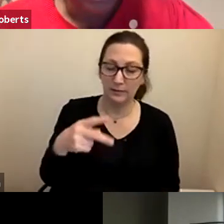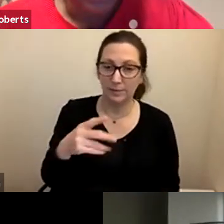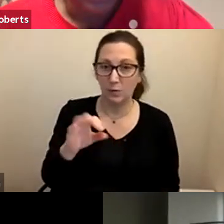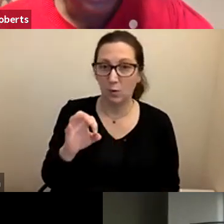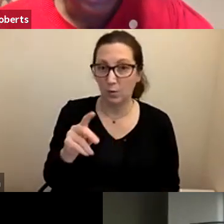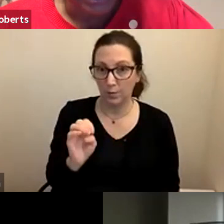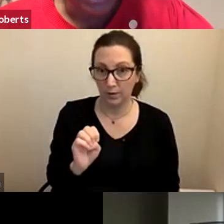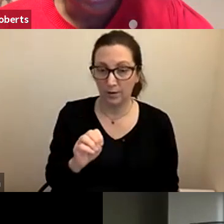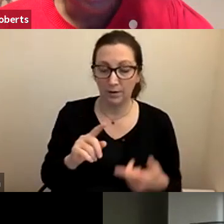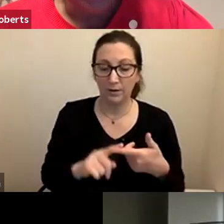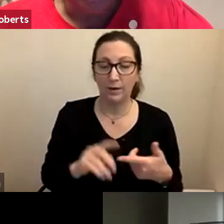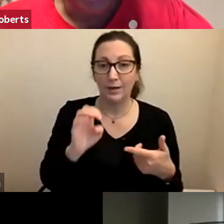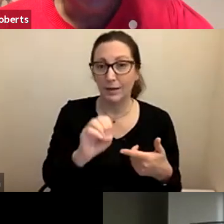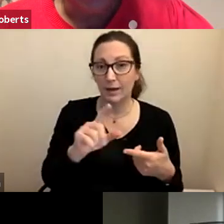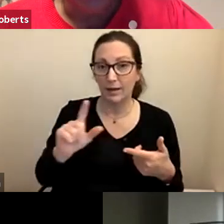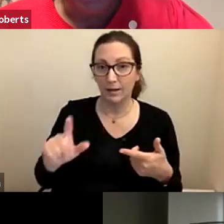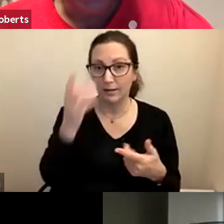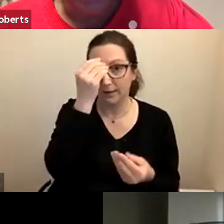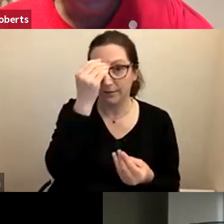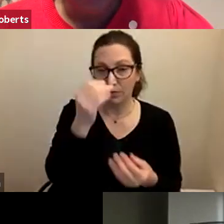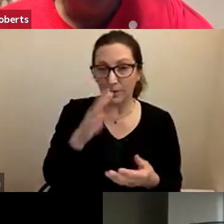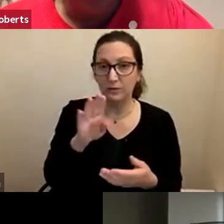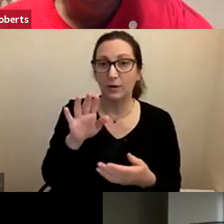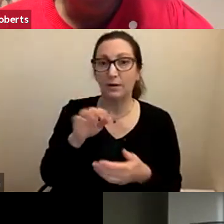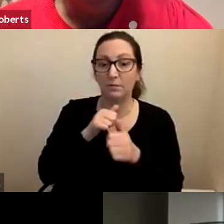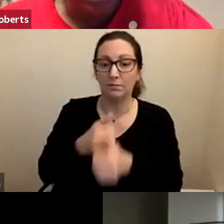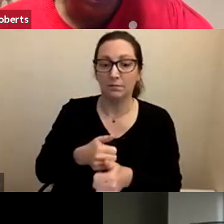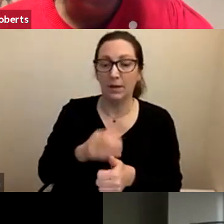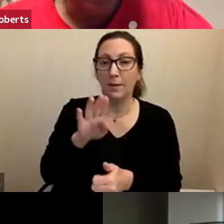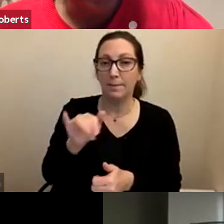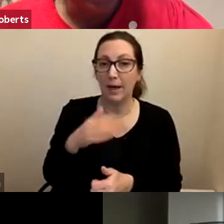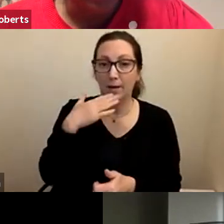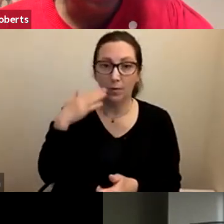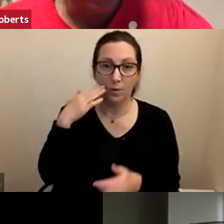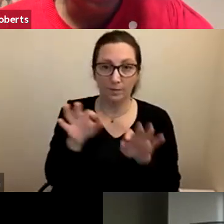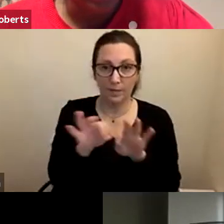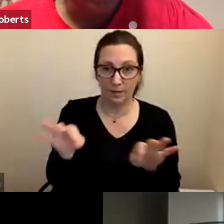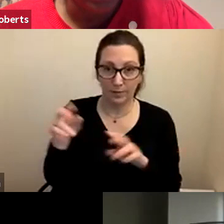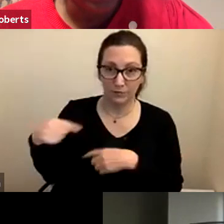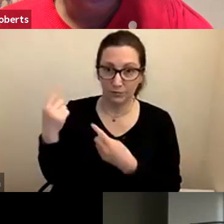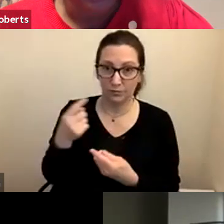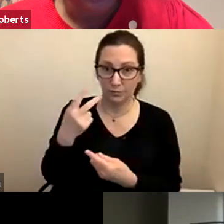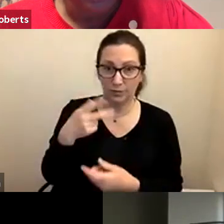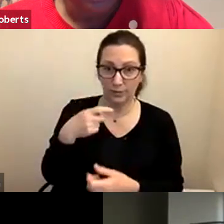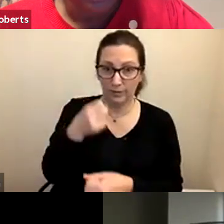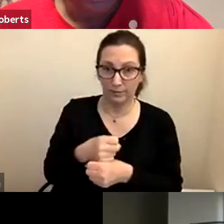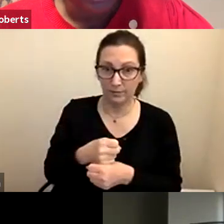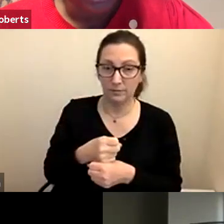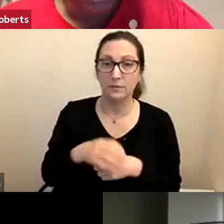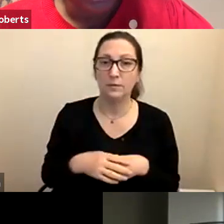English learner data by home language over the last 3 years.